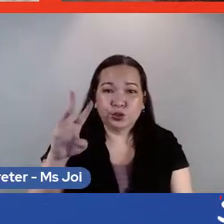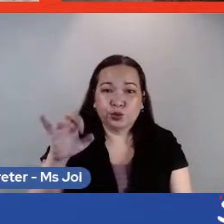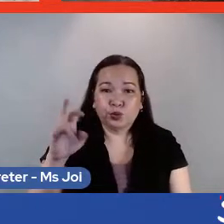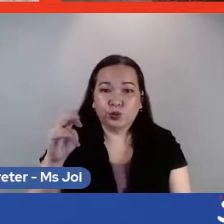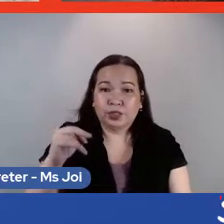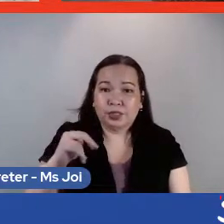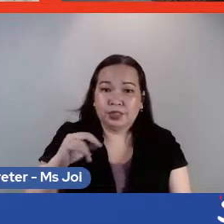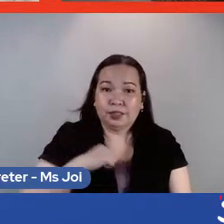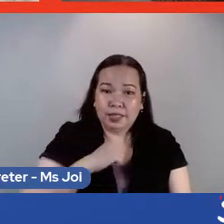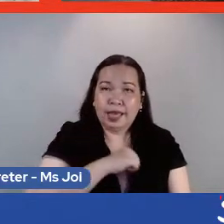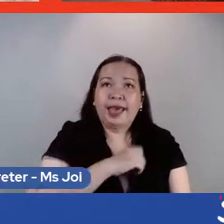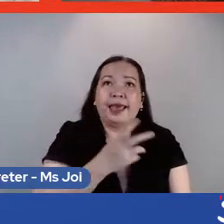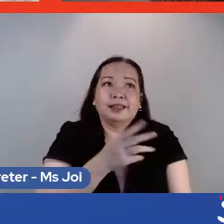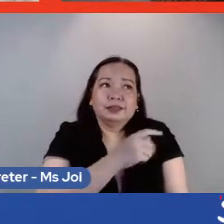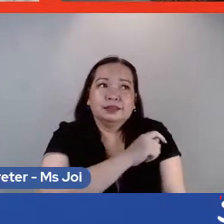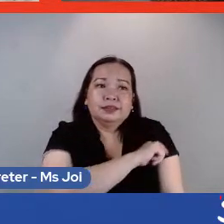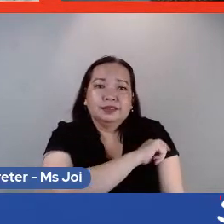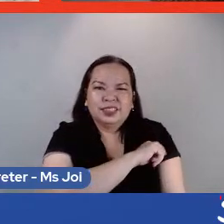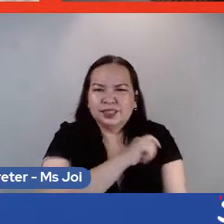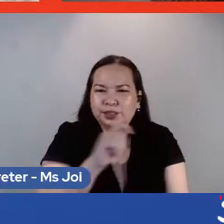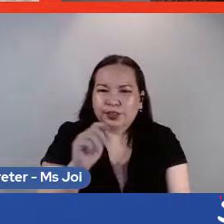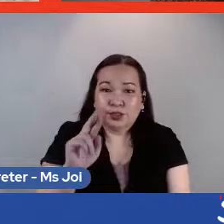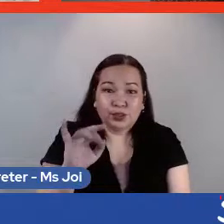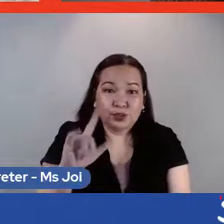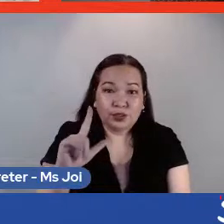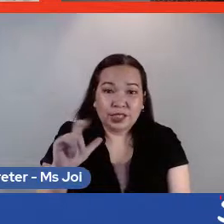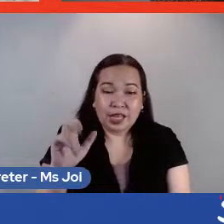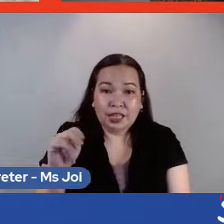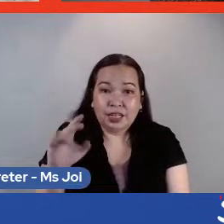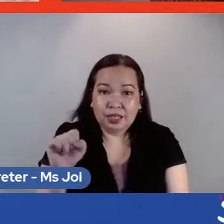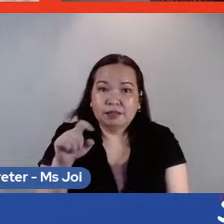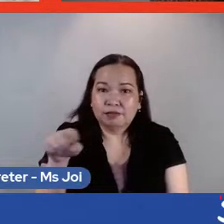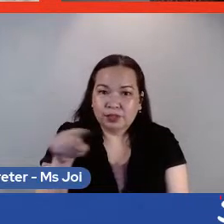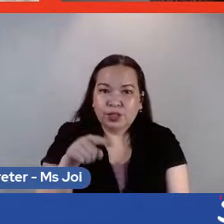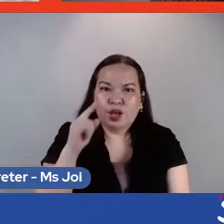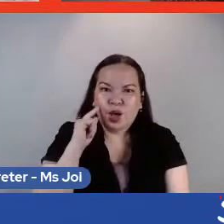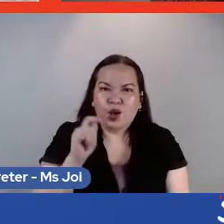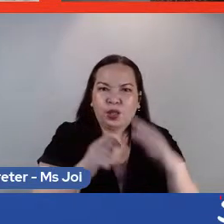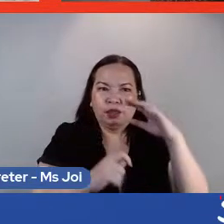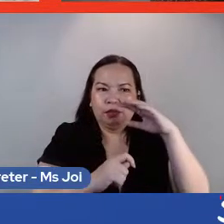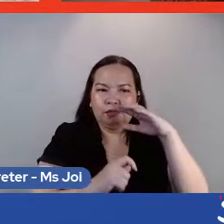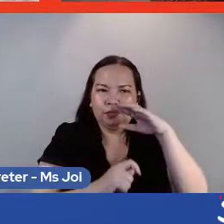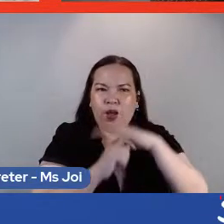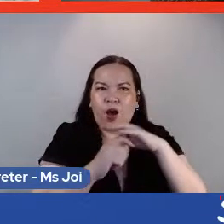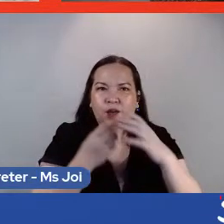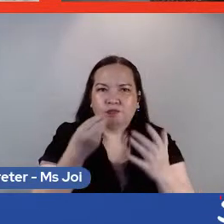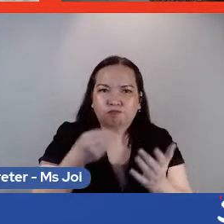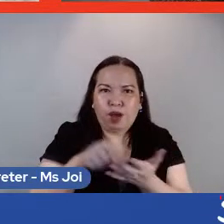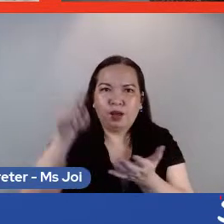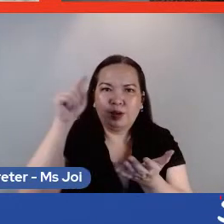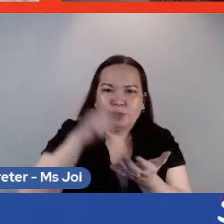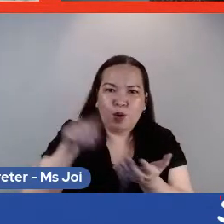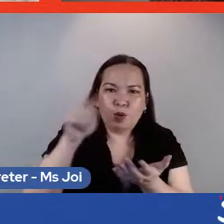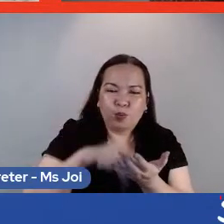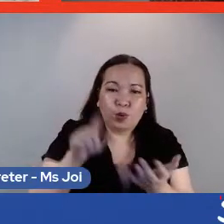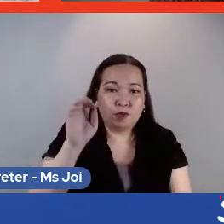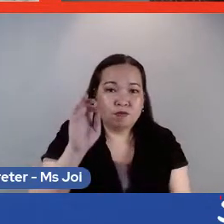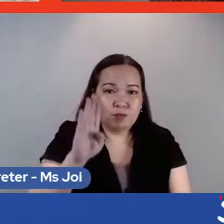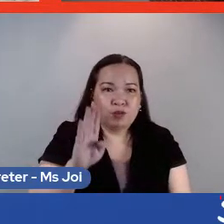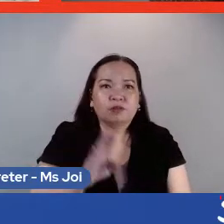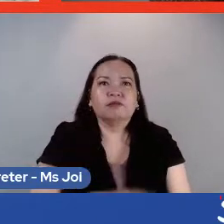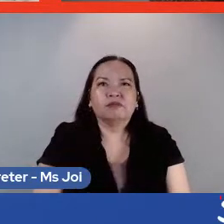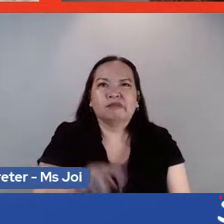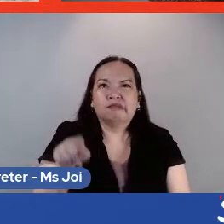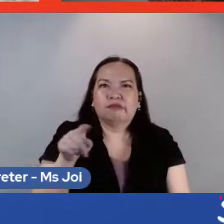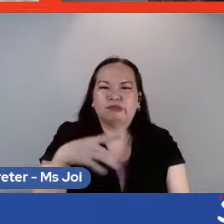Senator Trillanes, both of whom are running for senator, who were the top spenders on Facebook. What it showed us then, because it